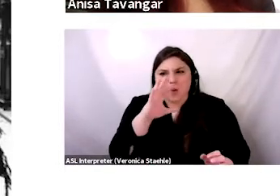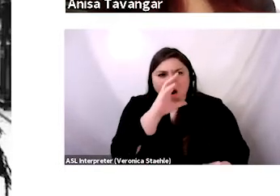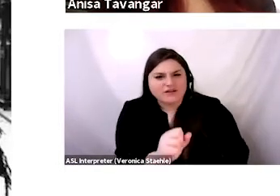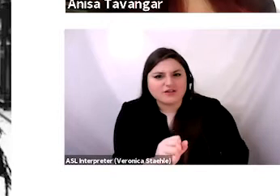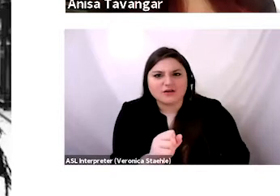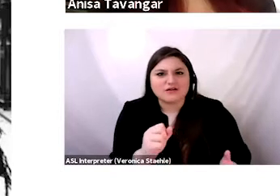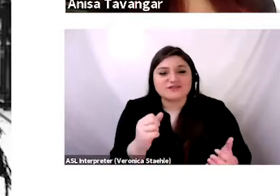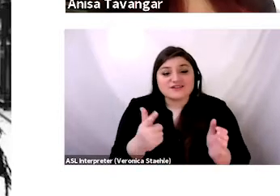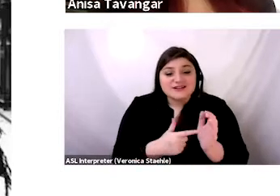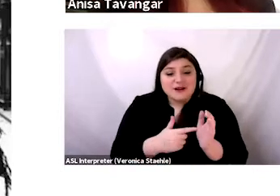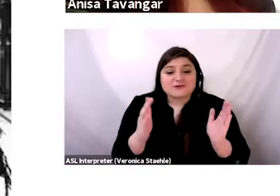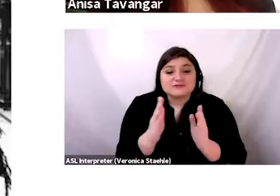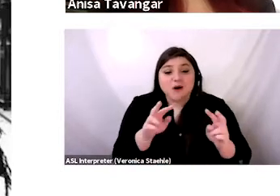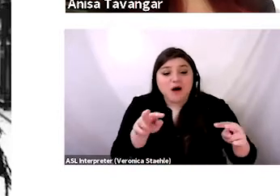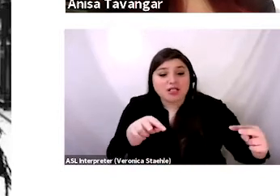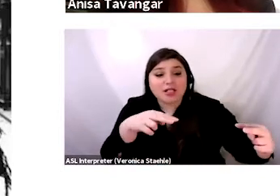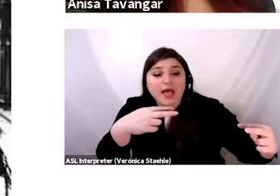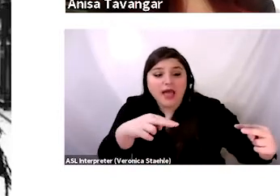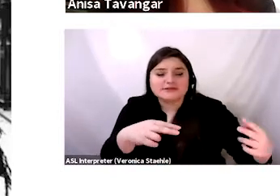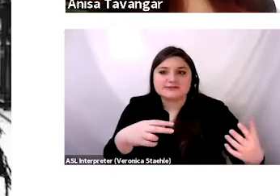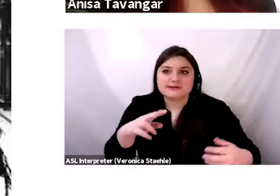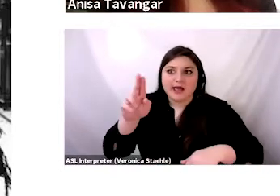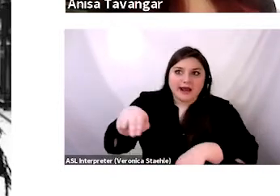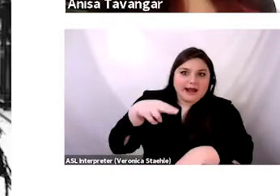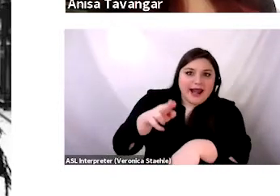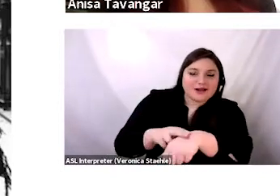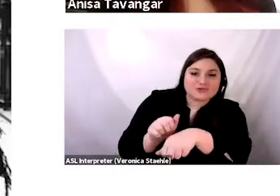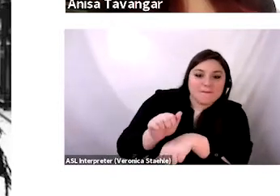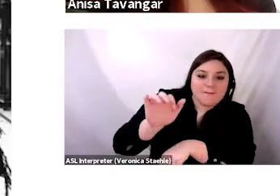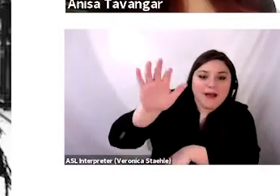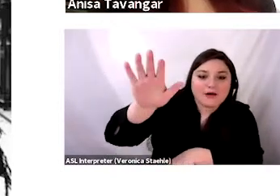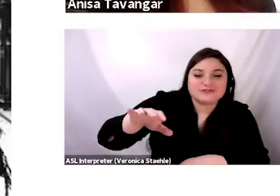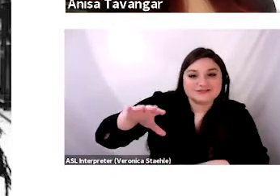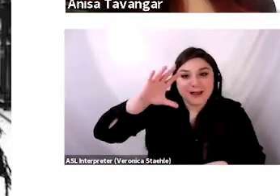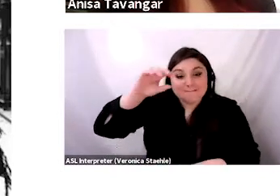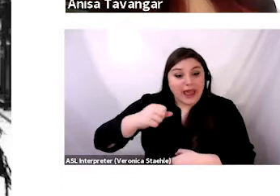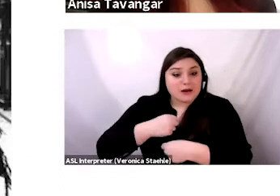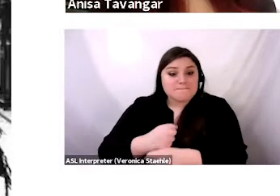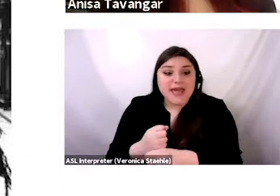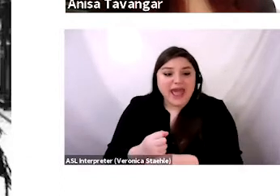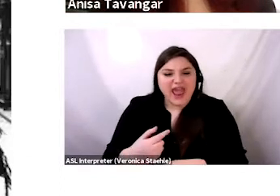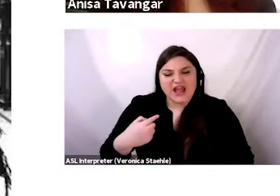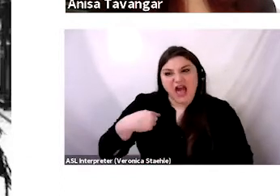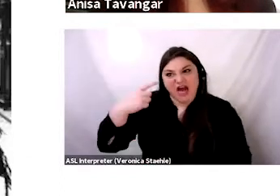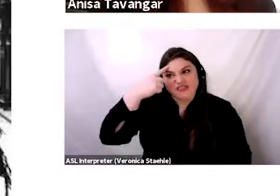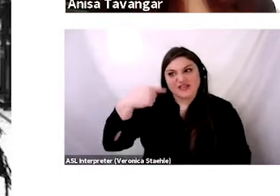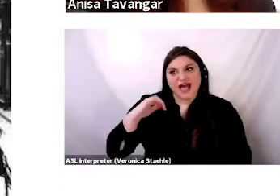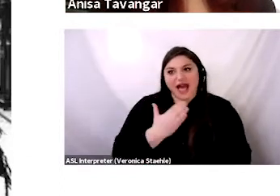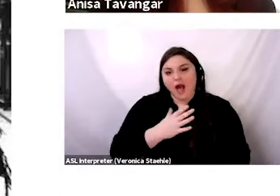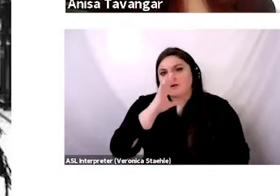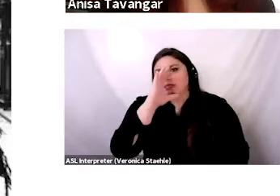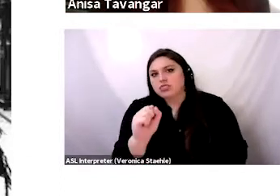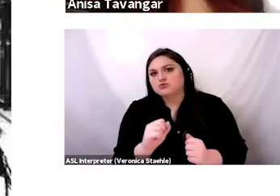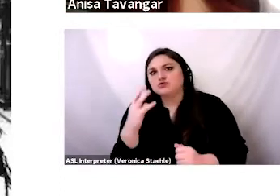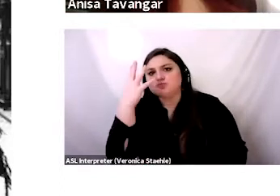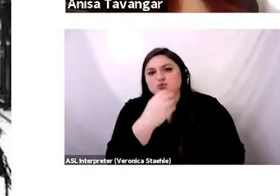glance. It's an absolute necessity. I don't think we can do without it any more than we can do without dreams or oxygen.